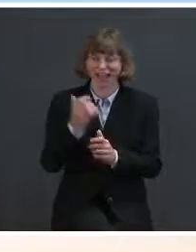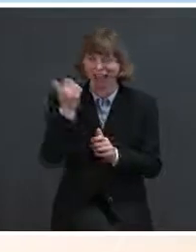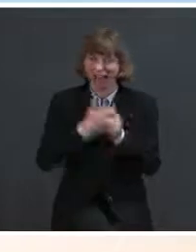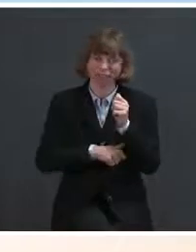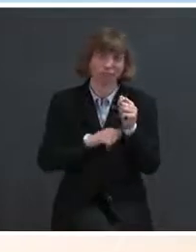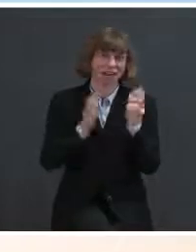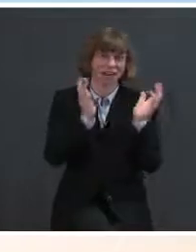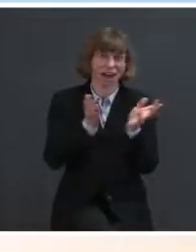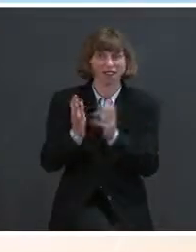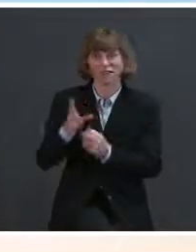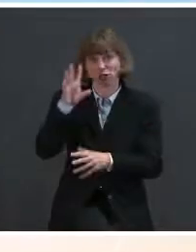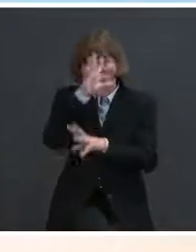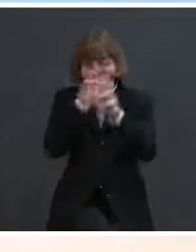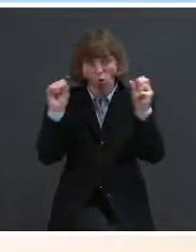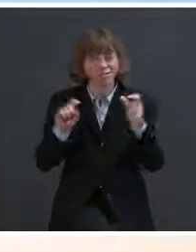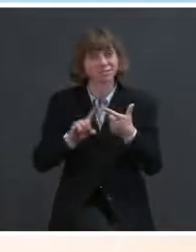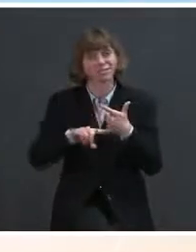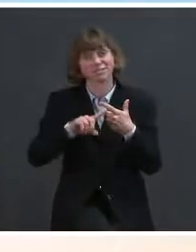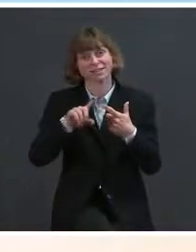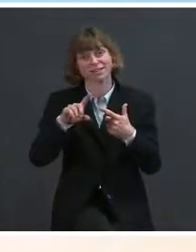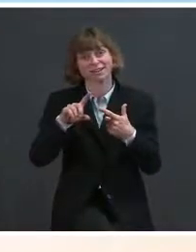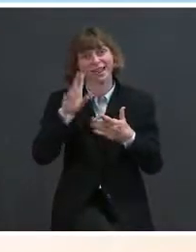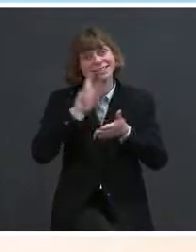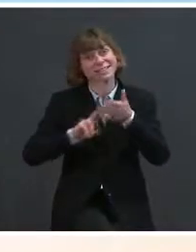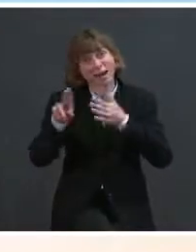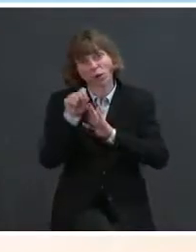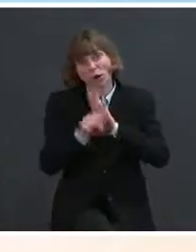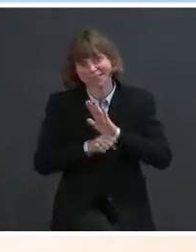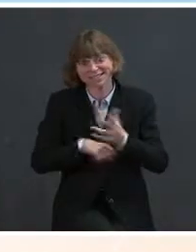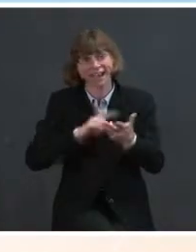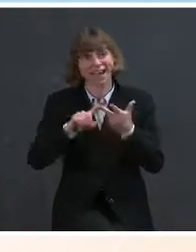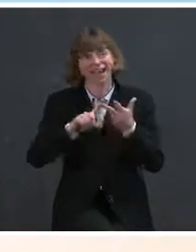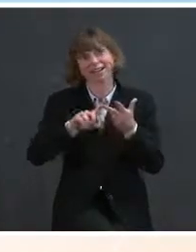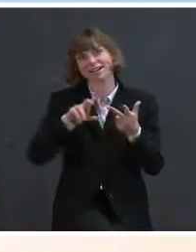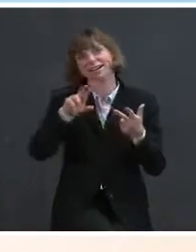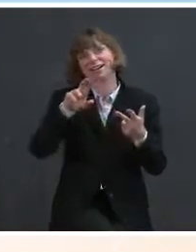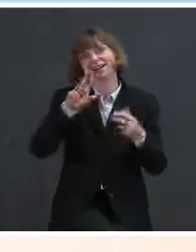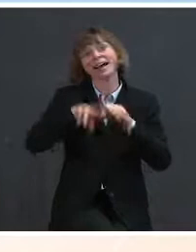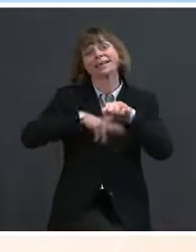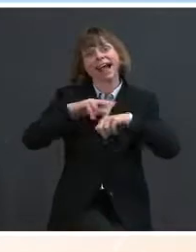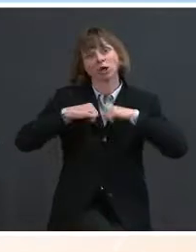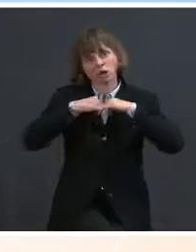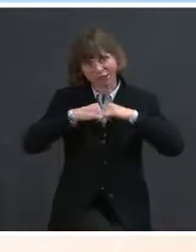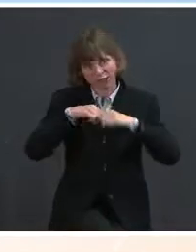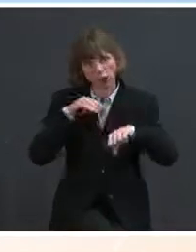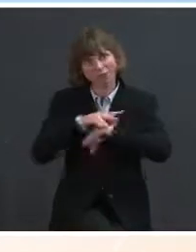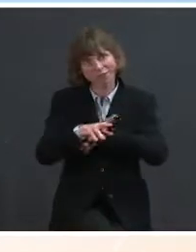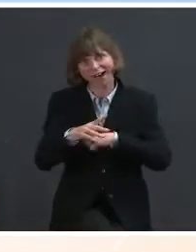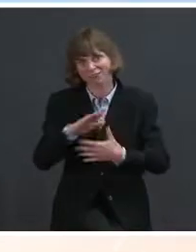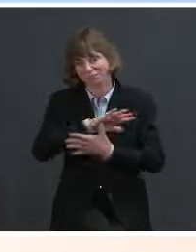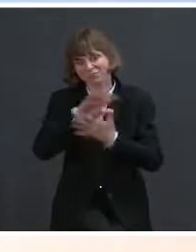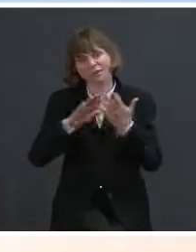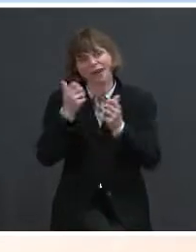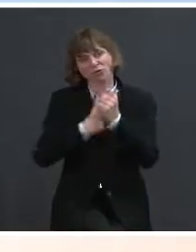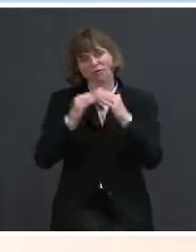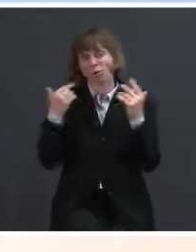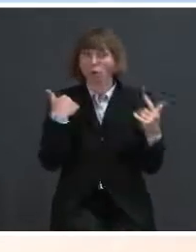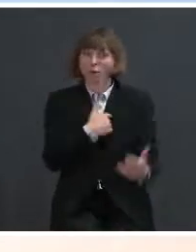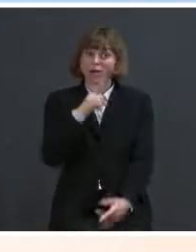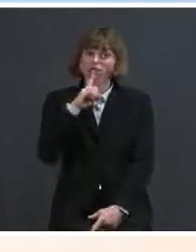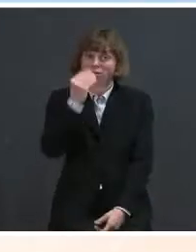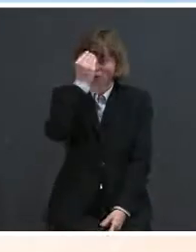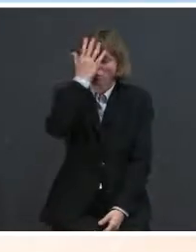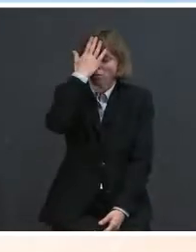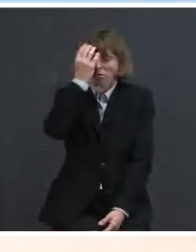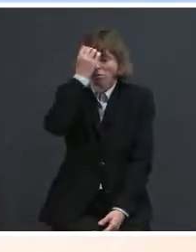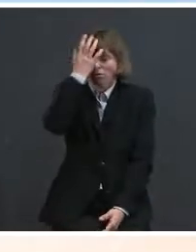State, National Security Advisor have at every level. There are a lot of lessons we've certainly learned over the last couple of months, and I'm sure our